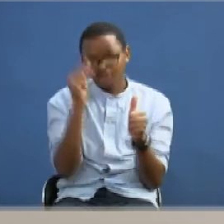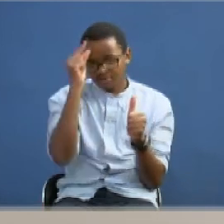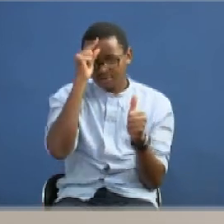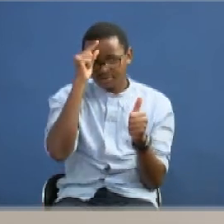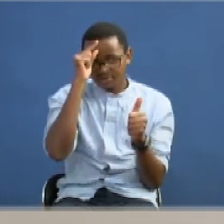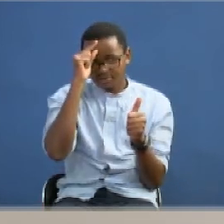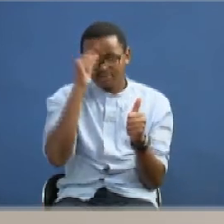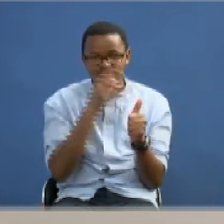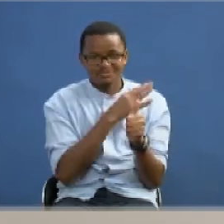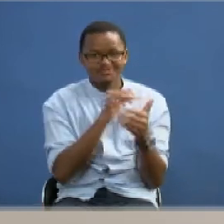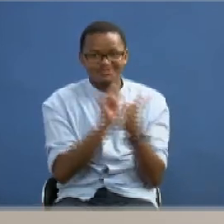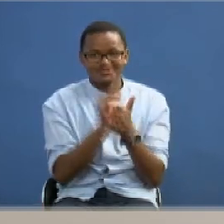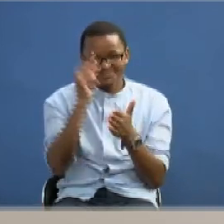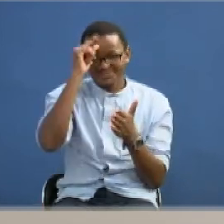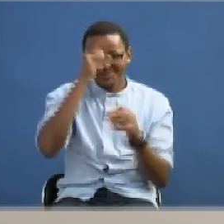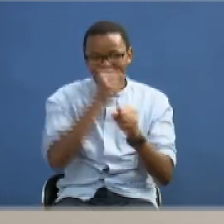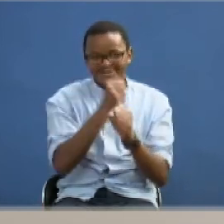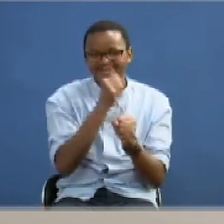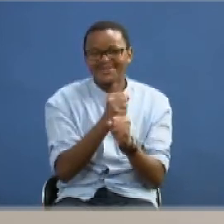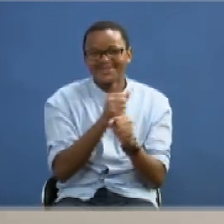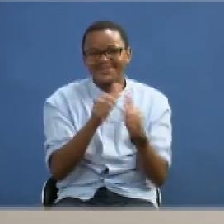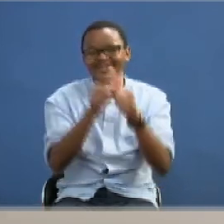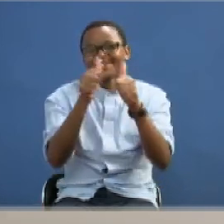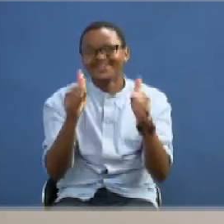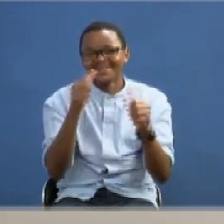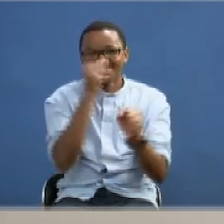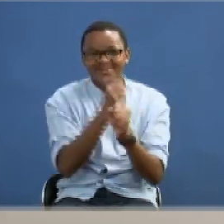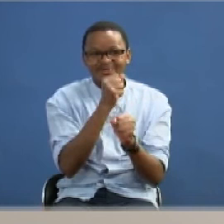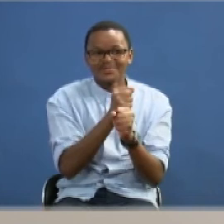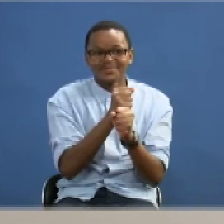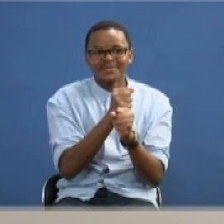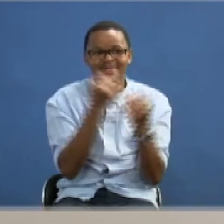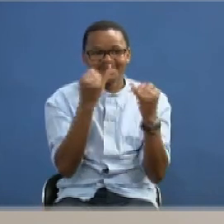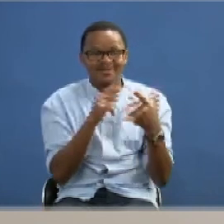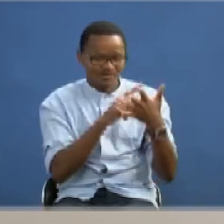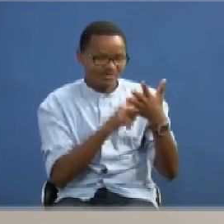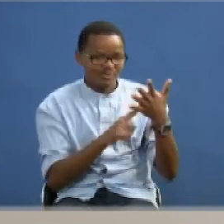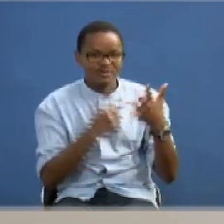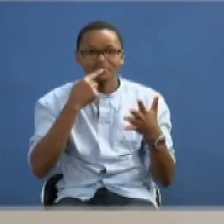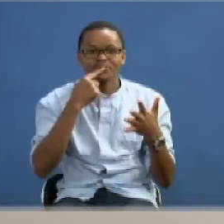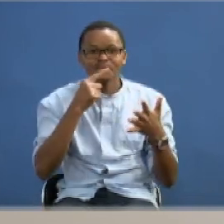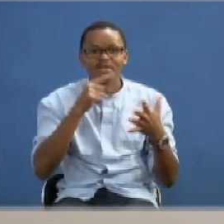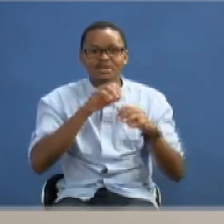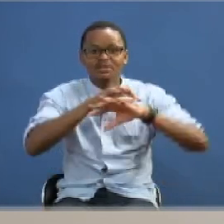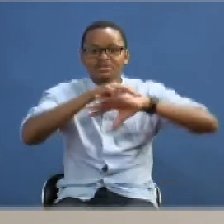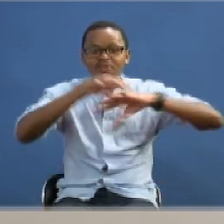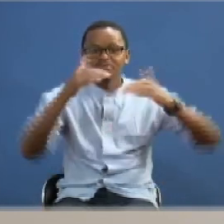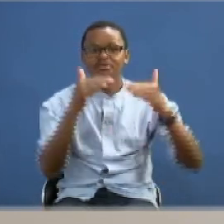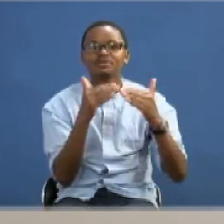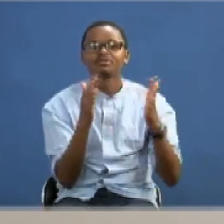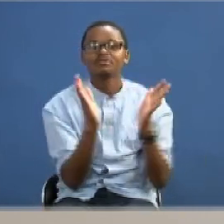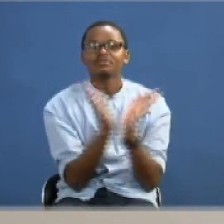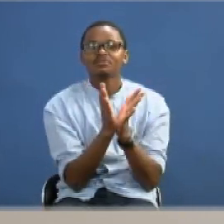and the government has done extremely well. What we are seeing now is what we call sporadic community